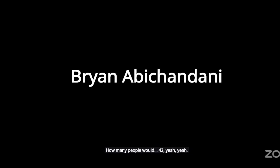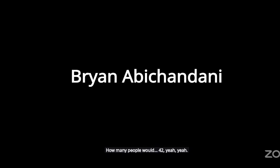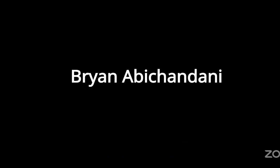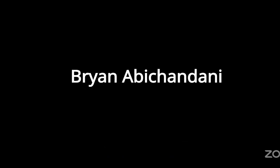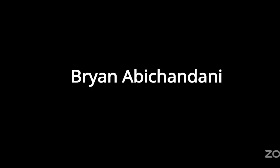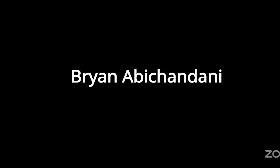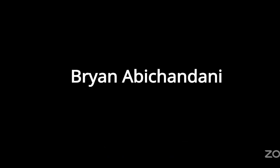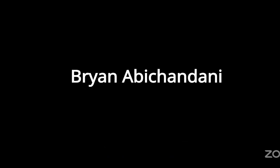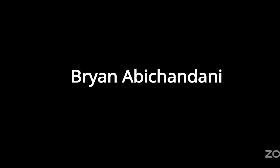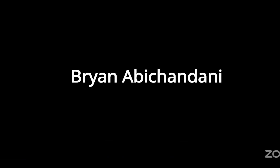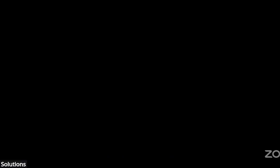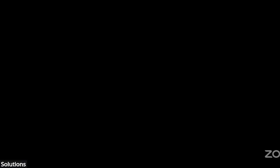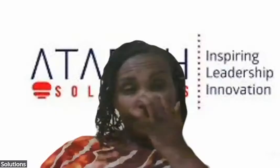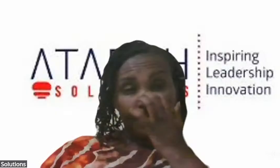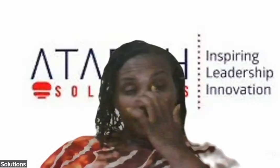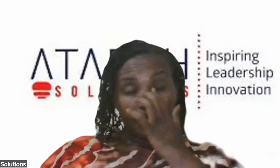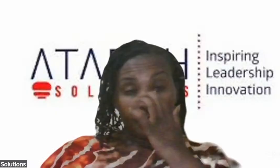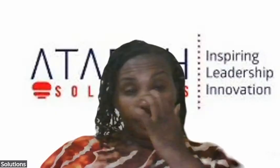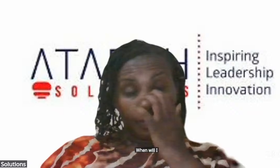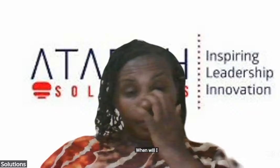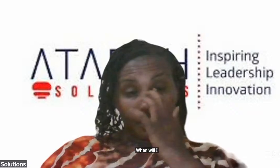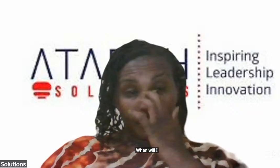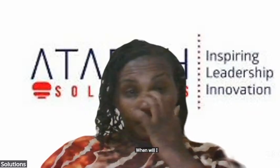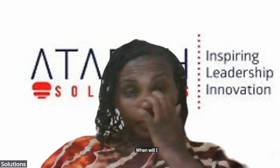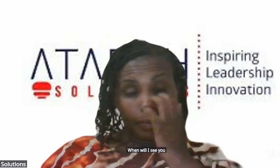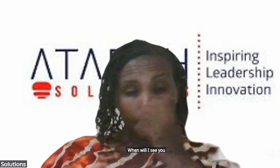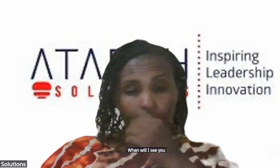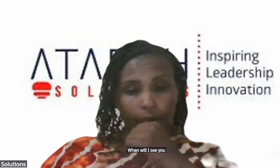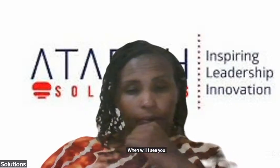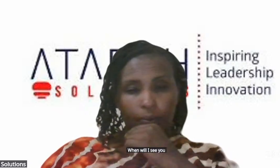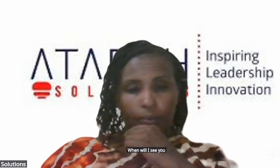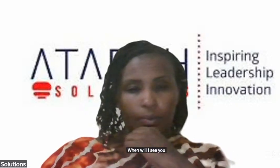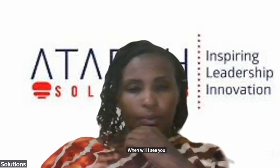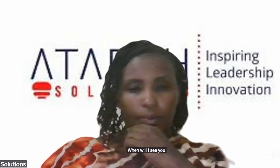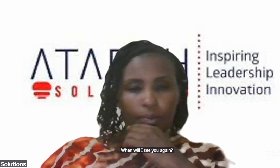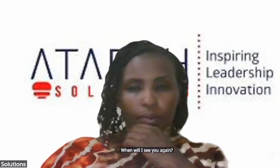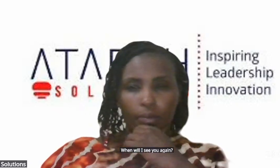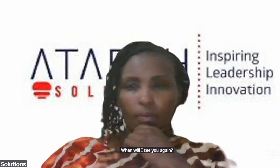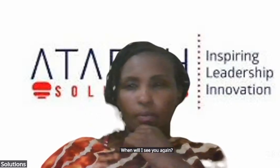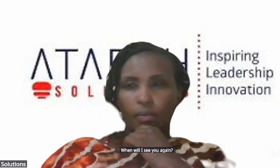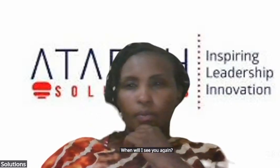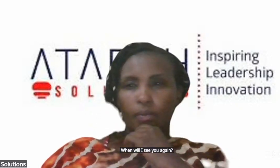When will I see you again?